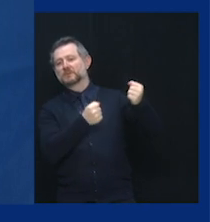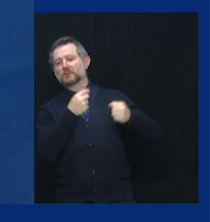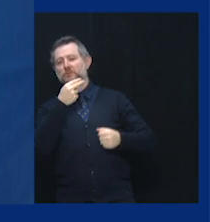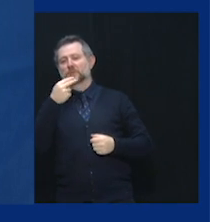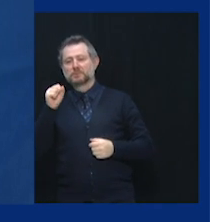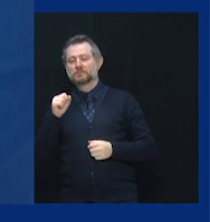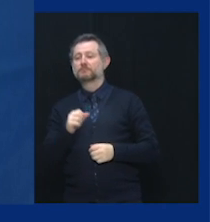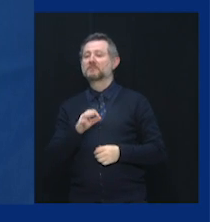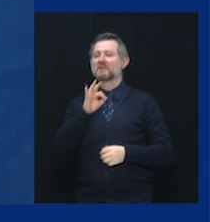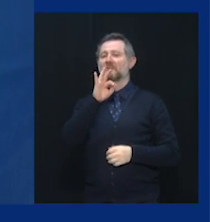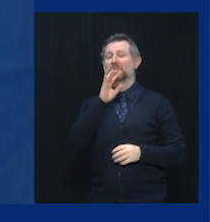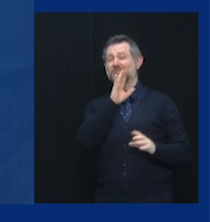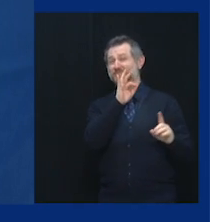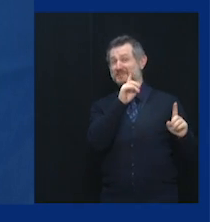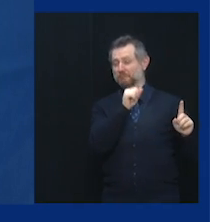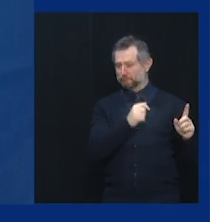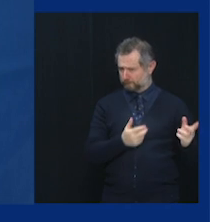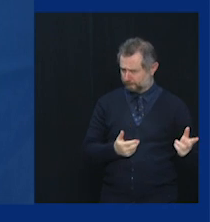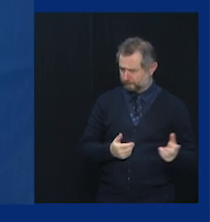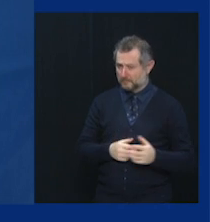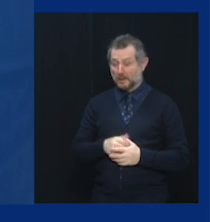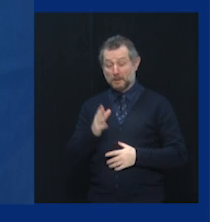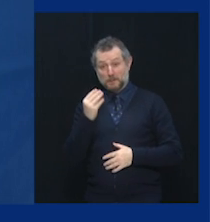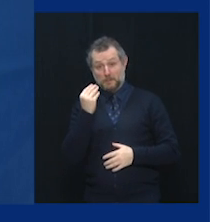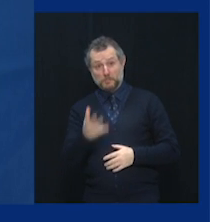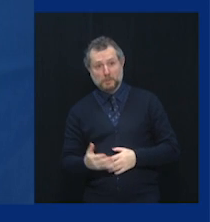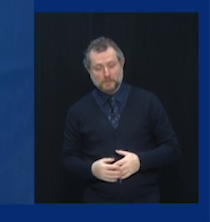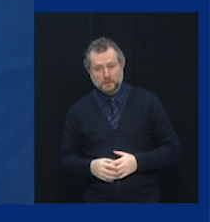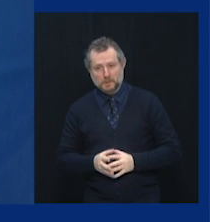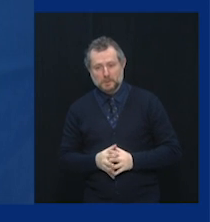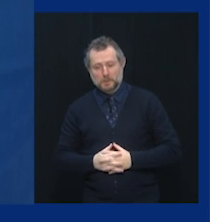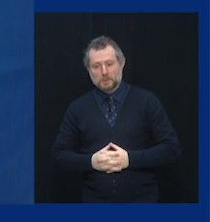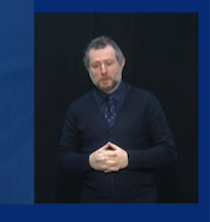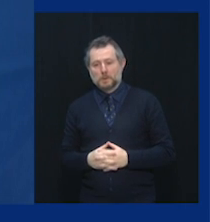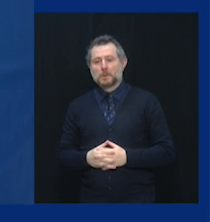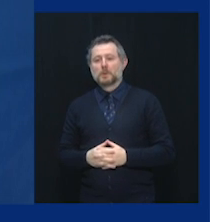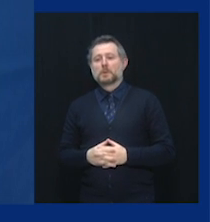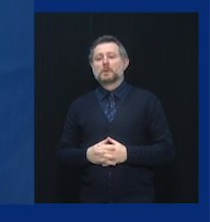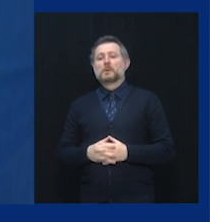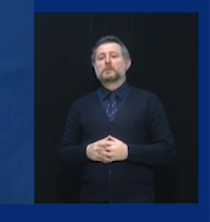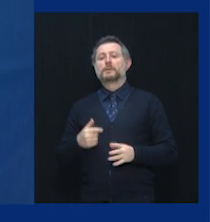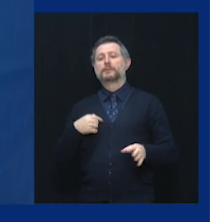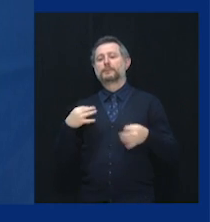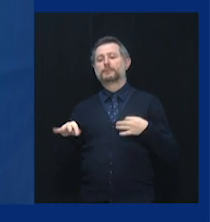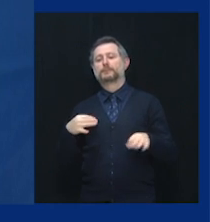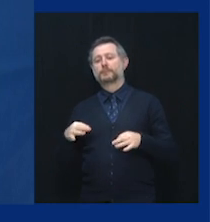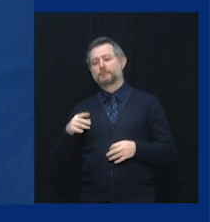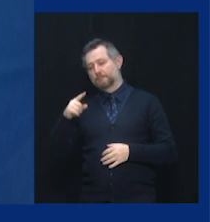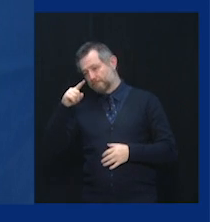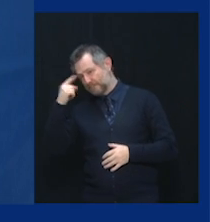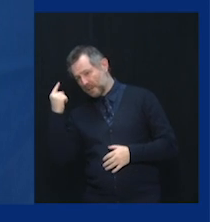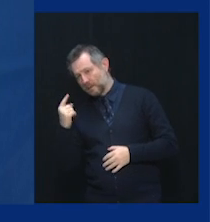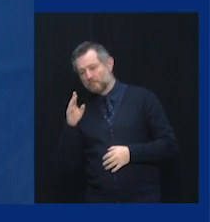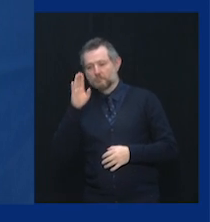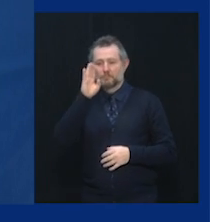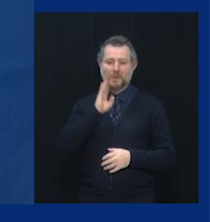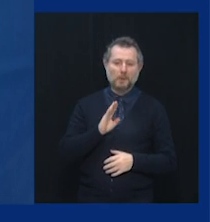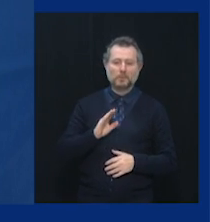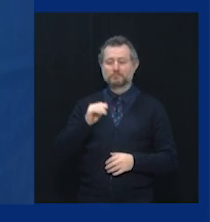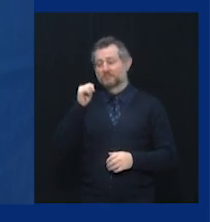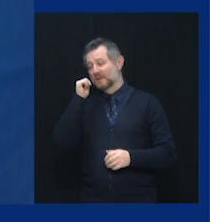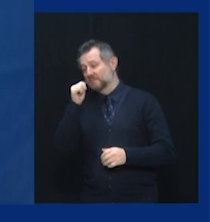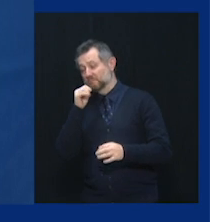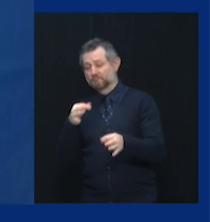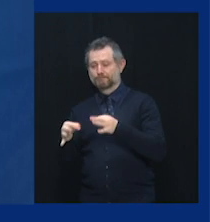way, as I say to members of the Black and brown community every day, I don't believe them